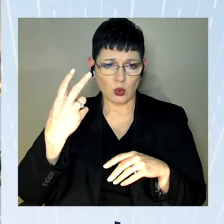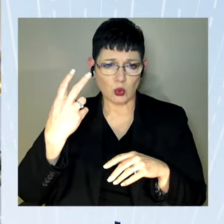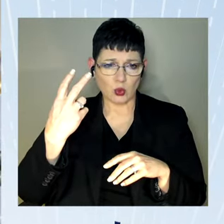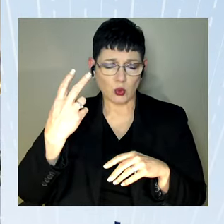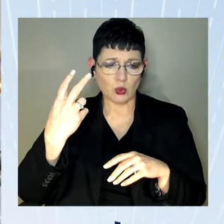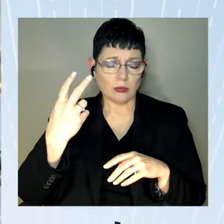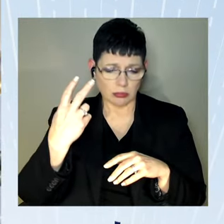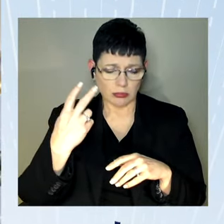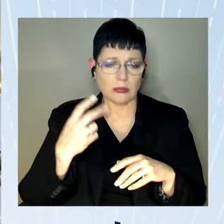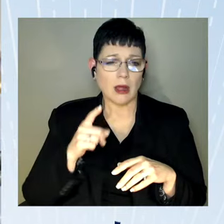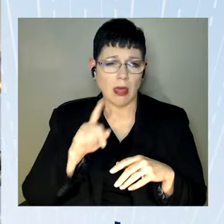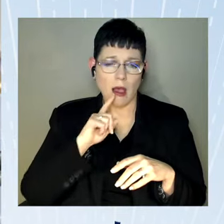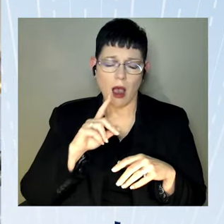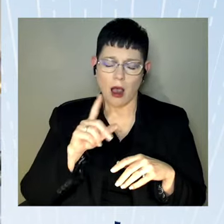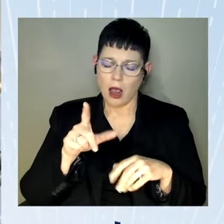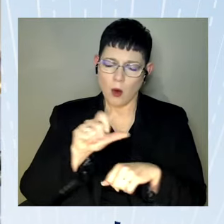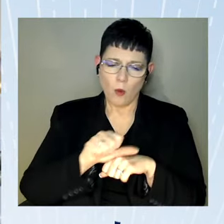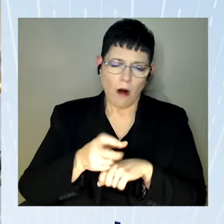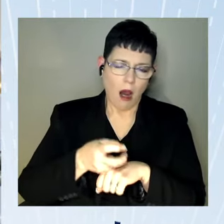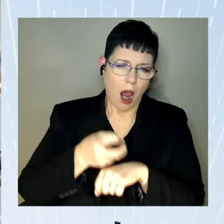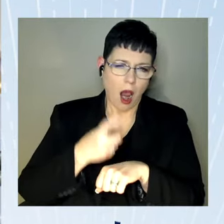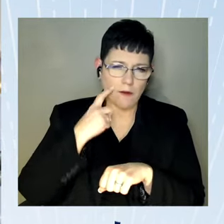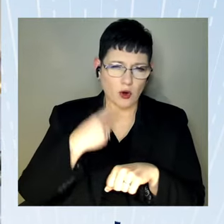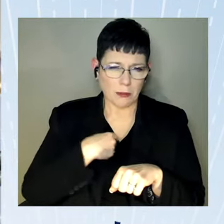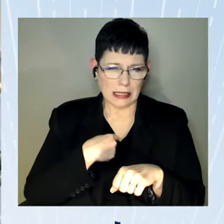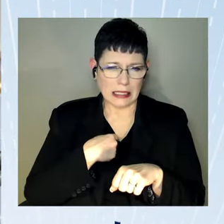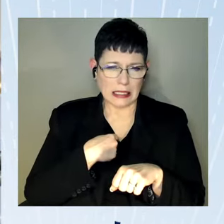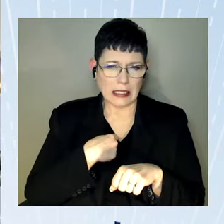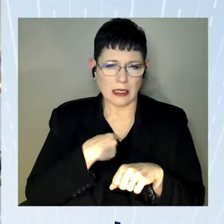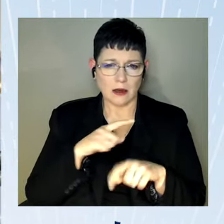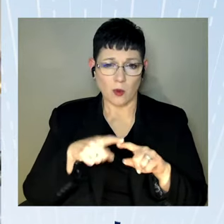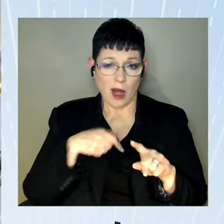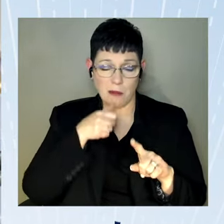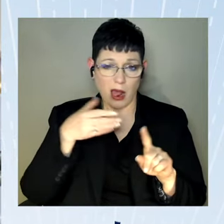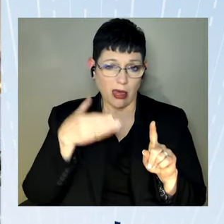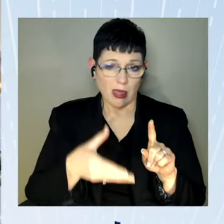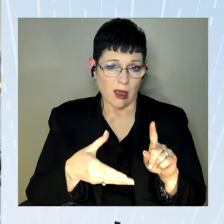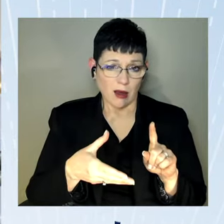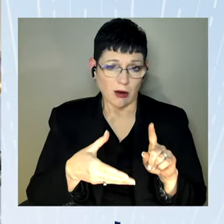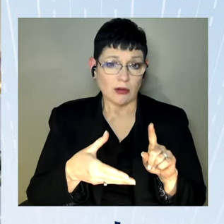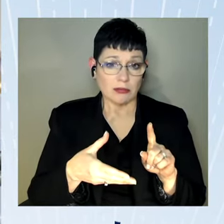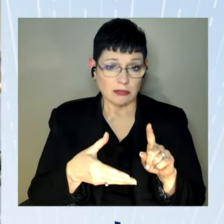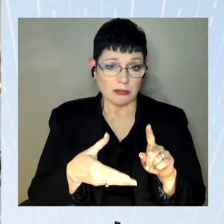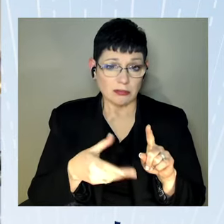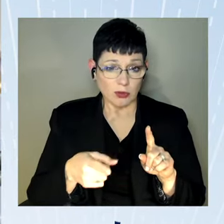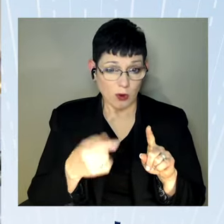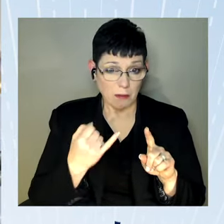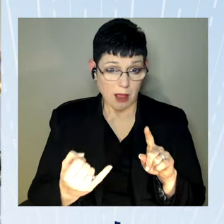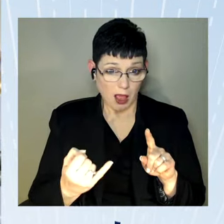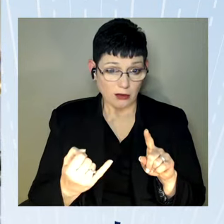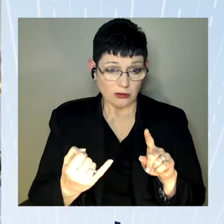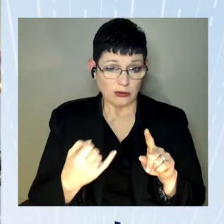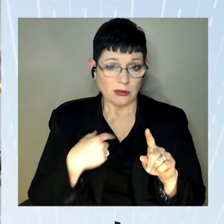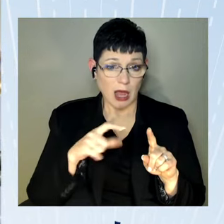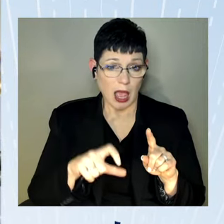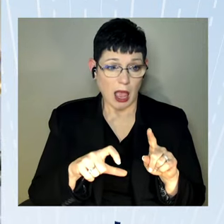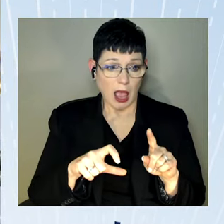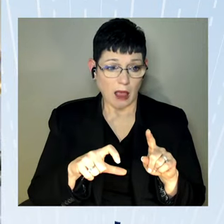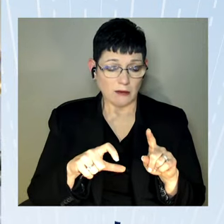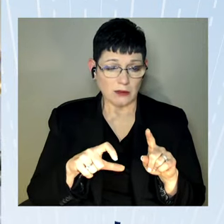are my heart. They do everything for me when I'm not there. So imagine having to take everything out of